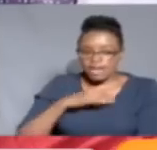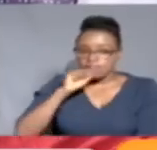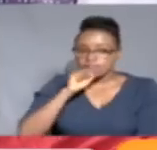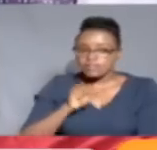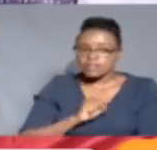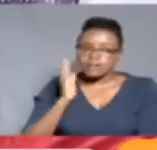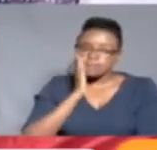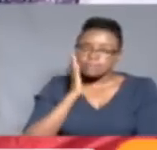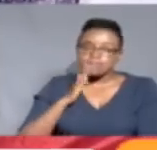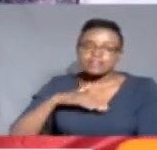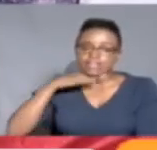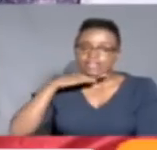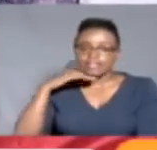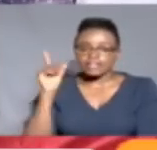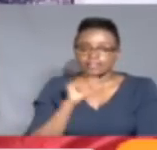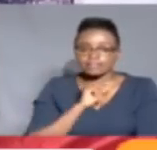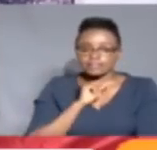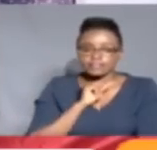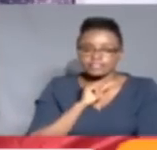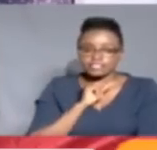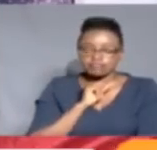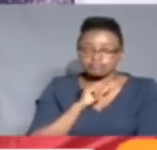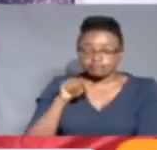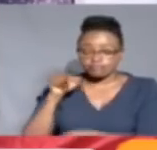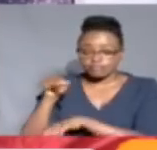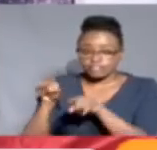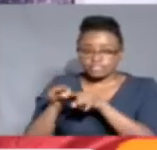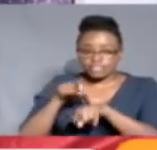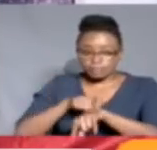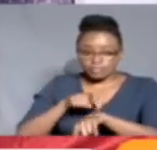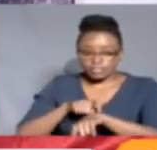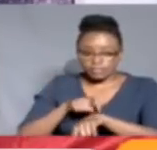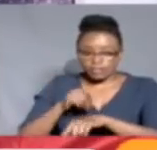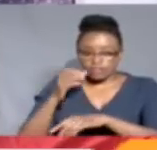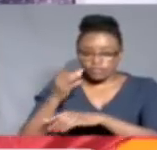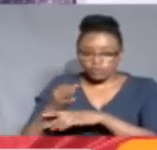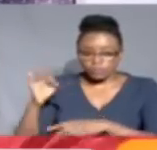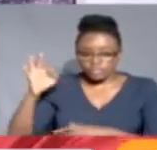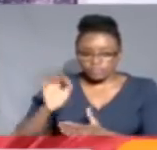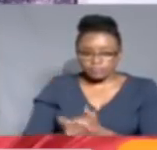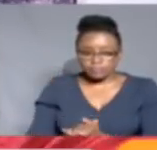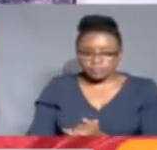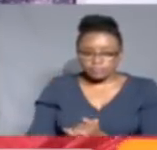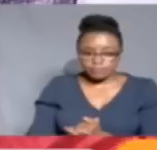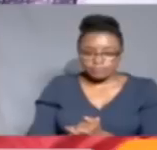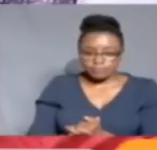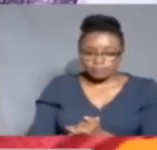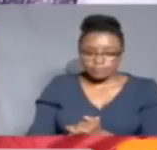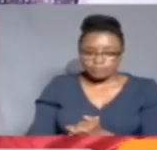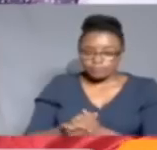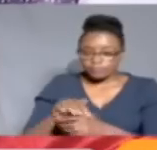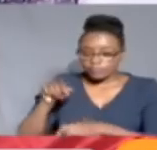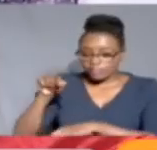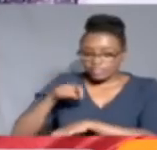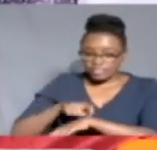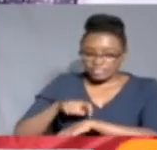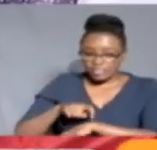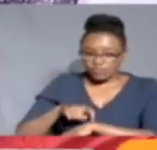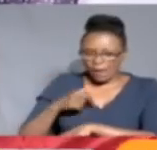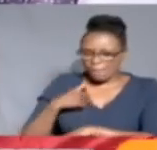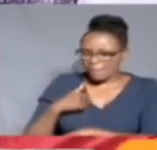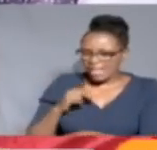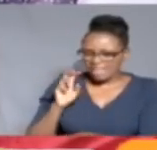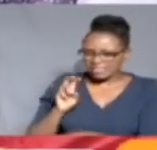grandma demised that time in Form 3. And by that time, I was not used